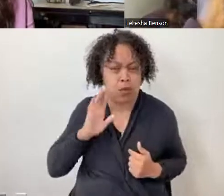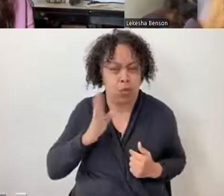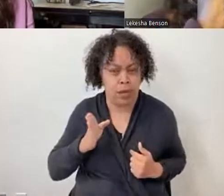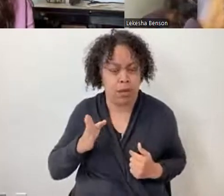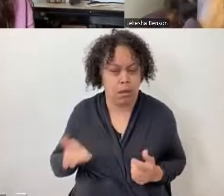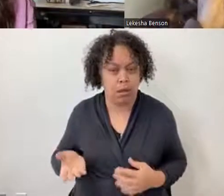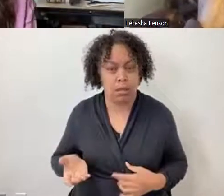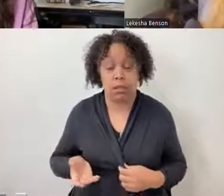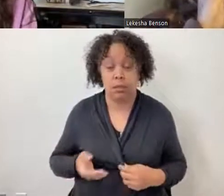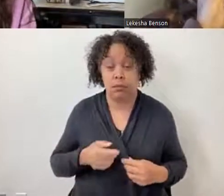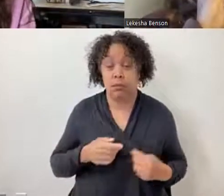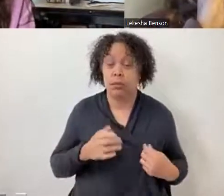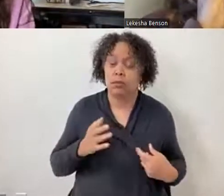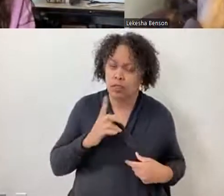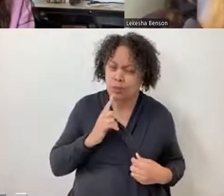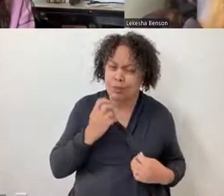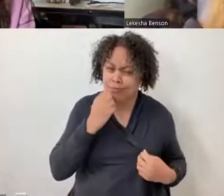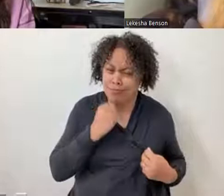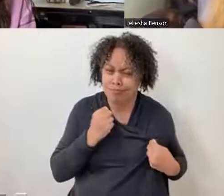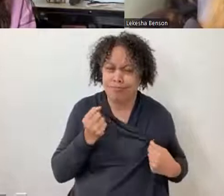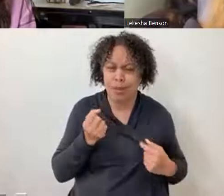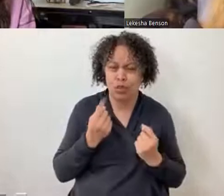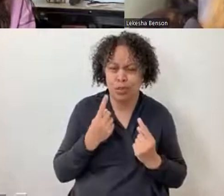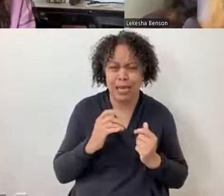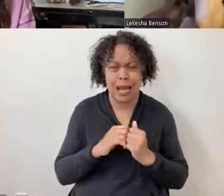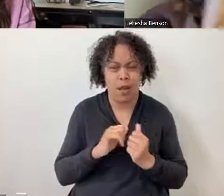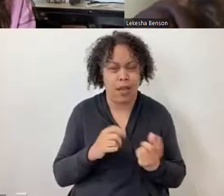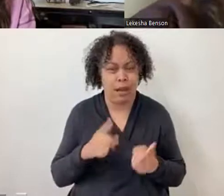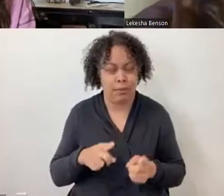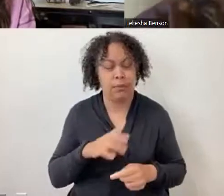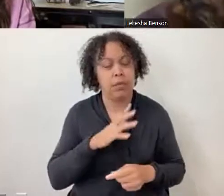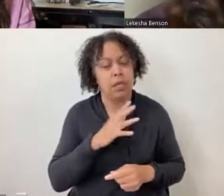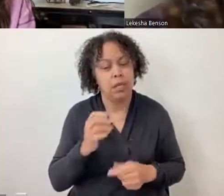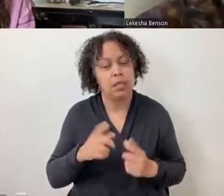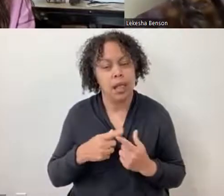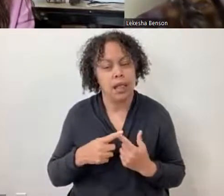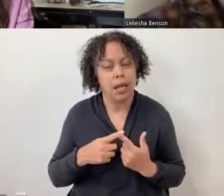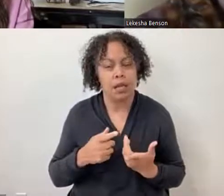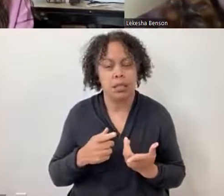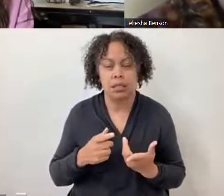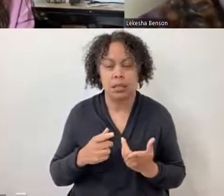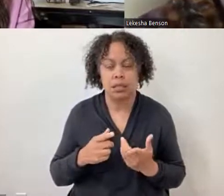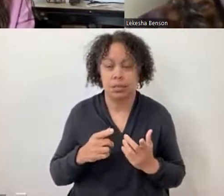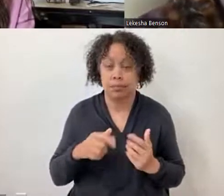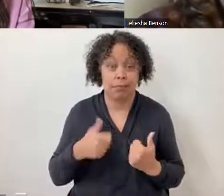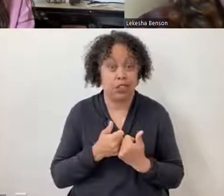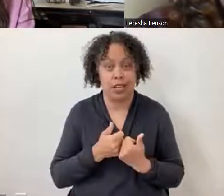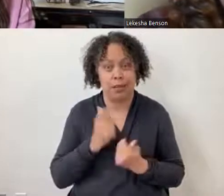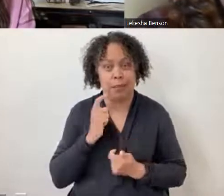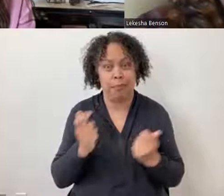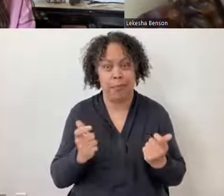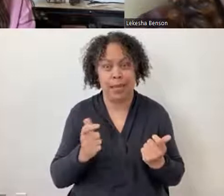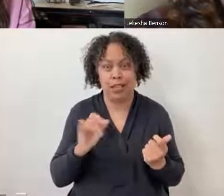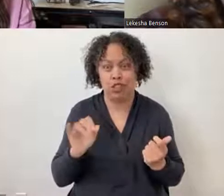life. So really understanding how that is. And then taking on the big journals is